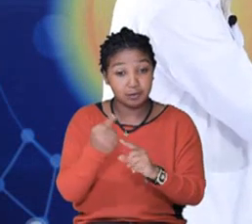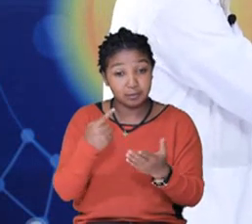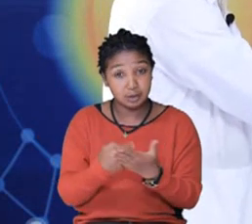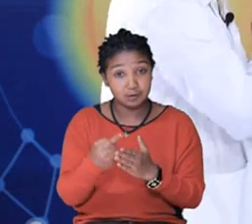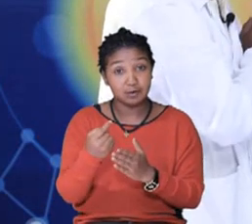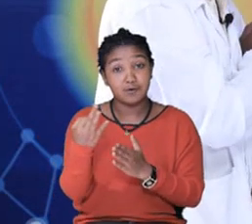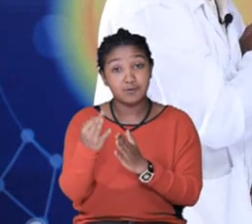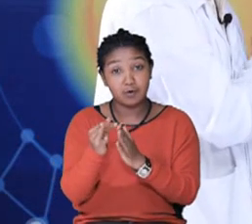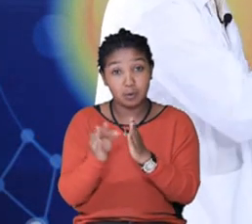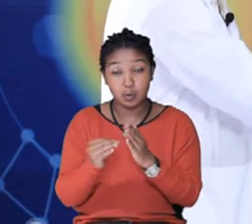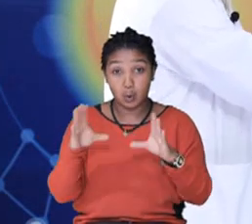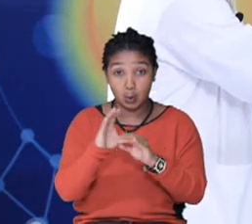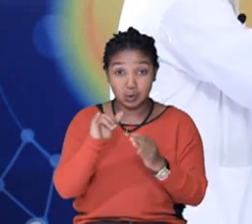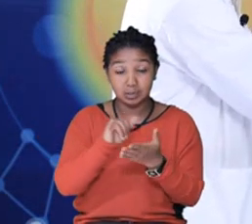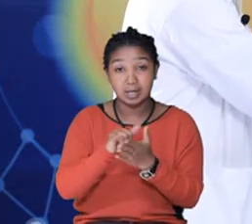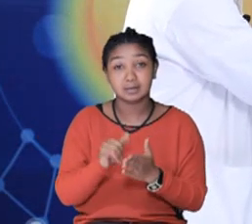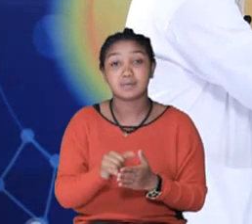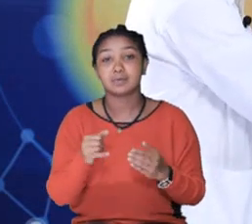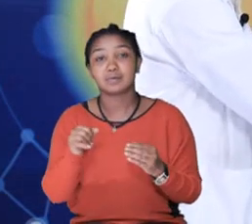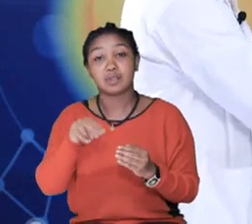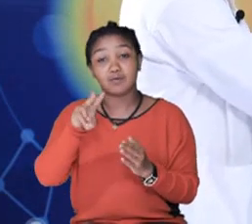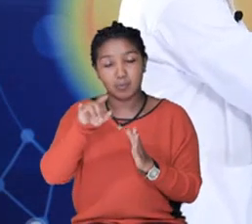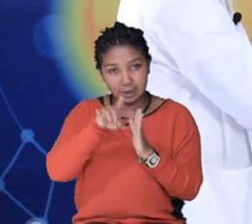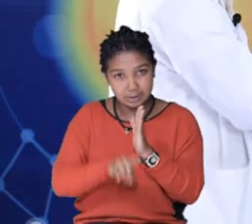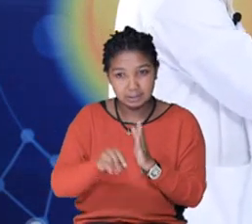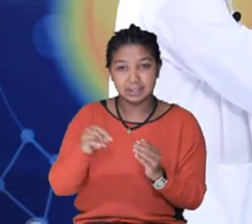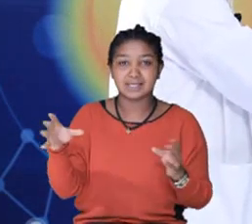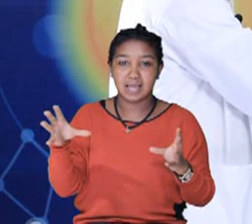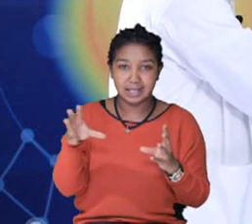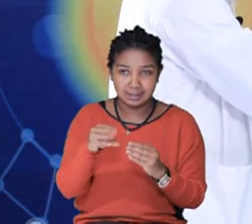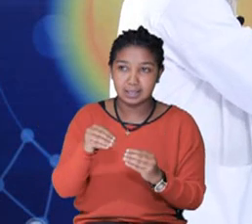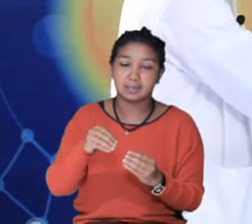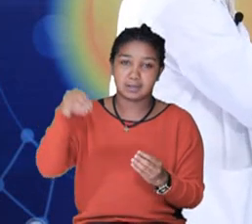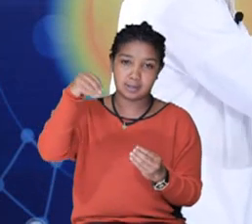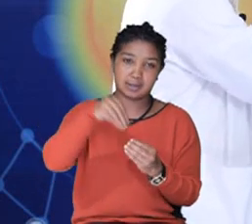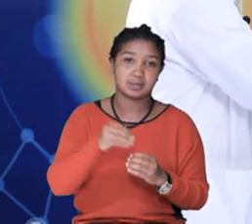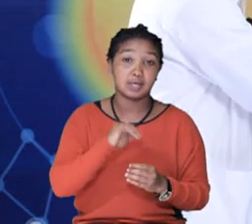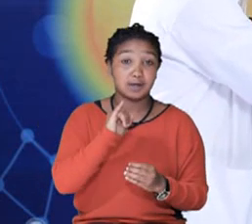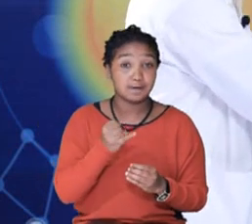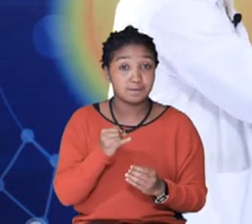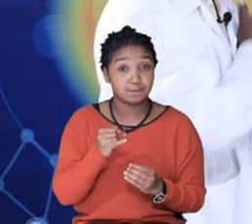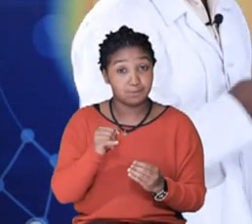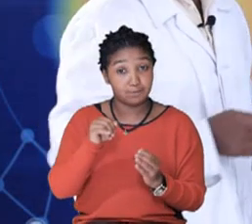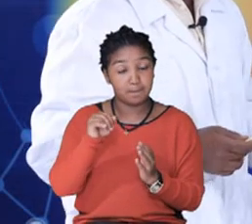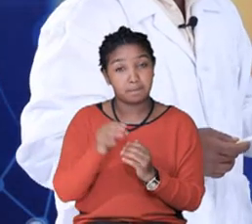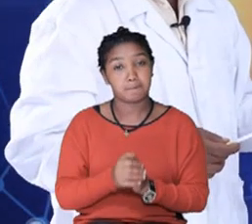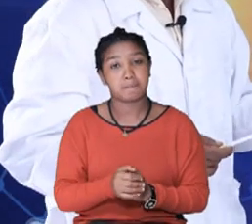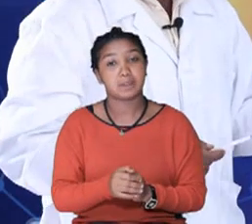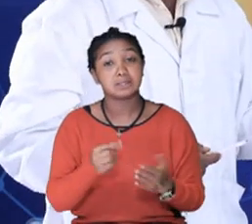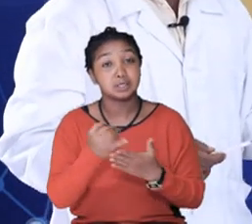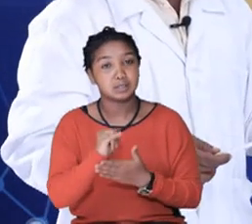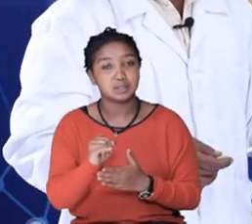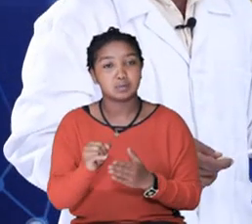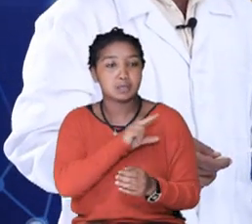this formula, we conclude that if volume is decreased, density is increased. If volume is decreased, density is increased.